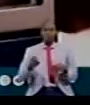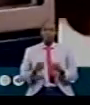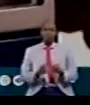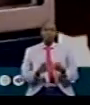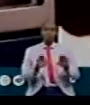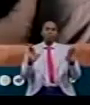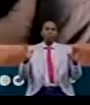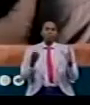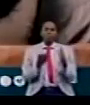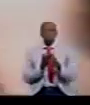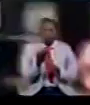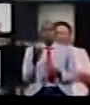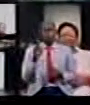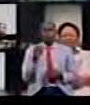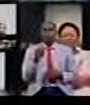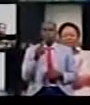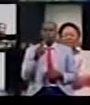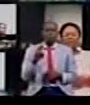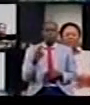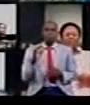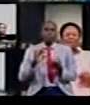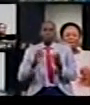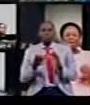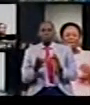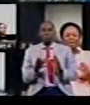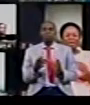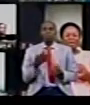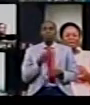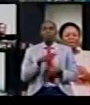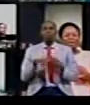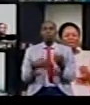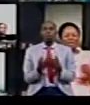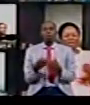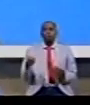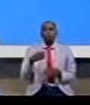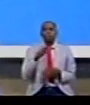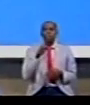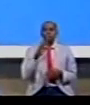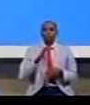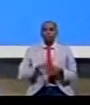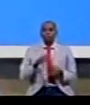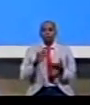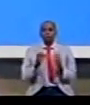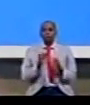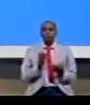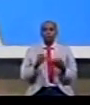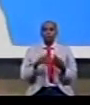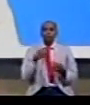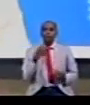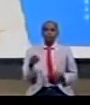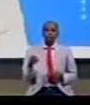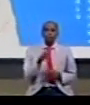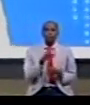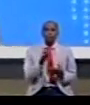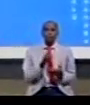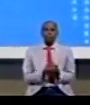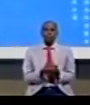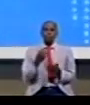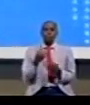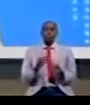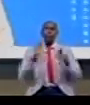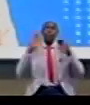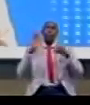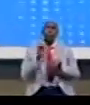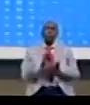loud. That means it's the network. All right. We want to appreciate God tonight. We want